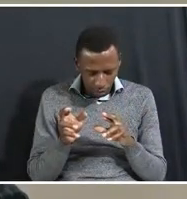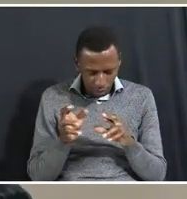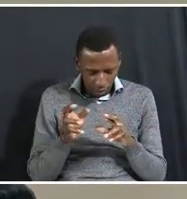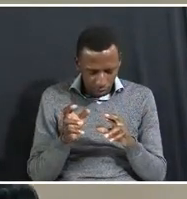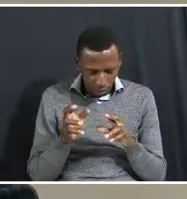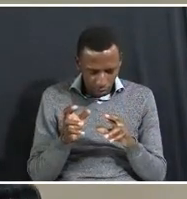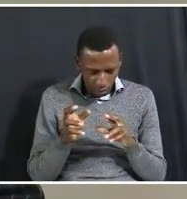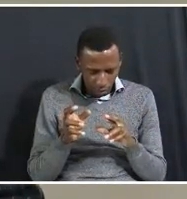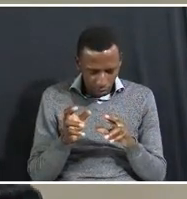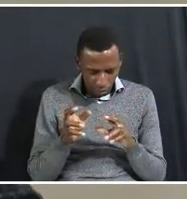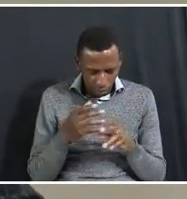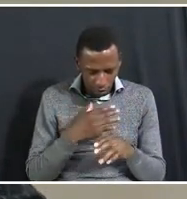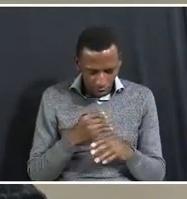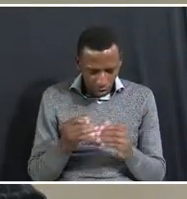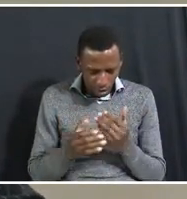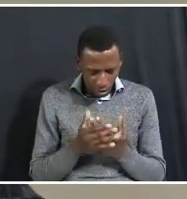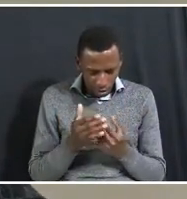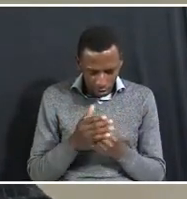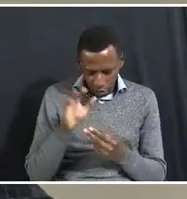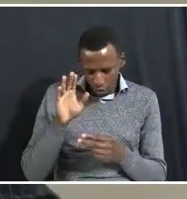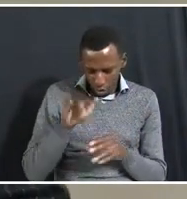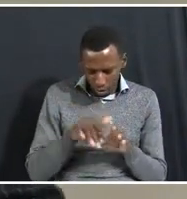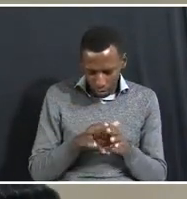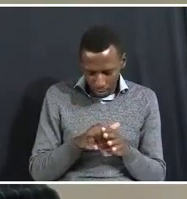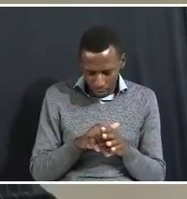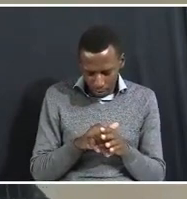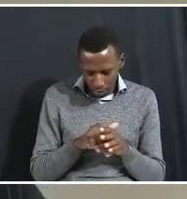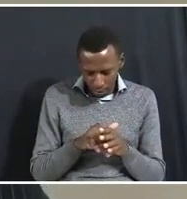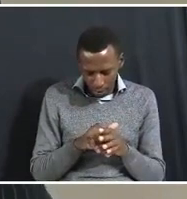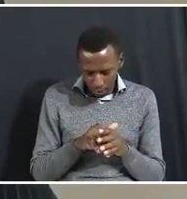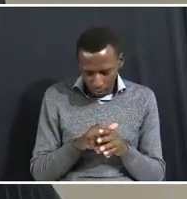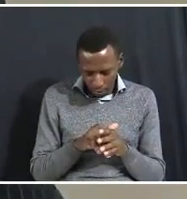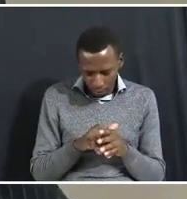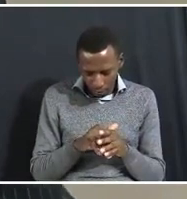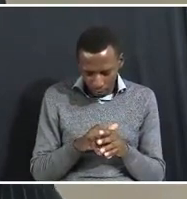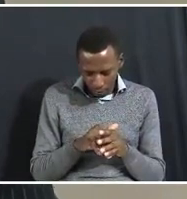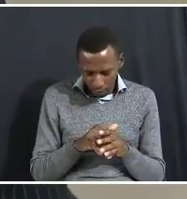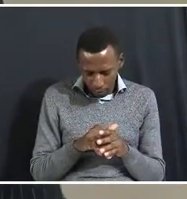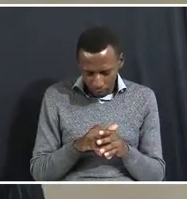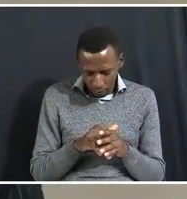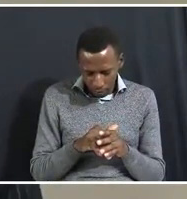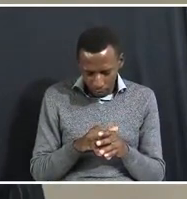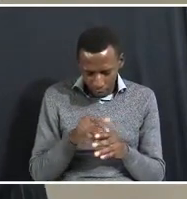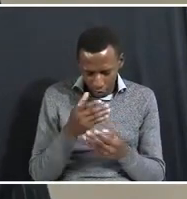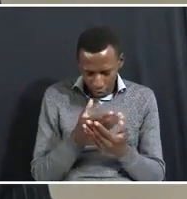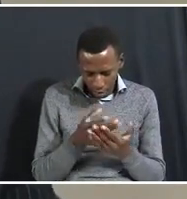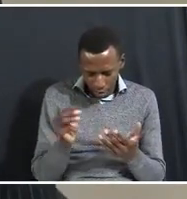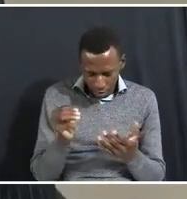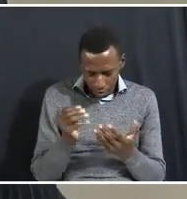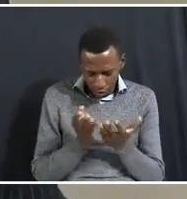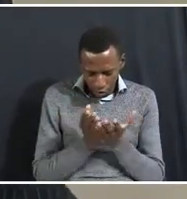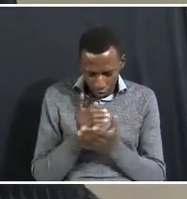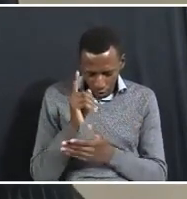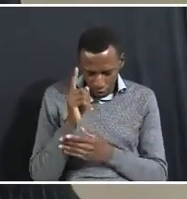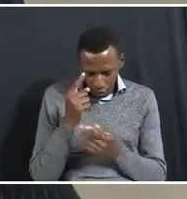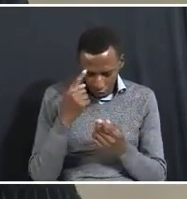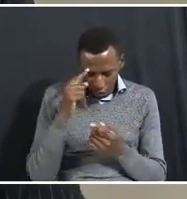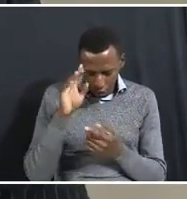clarity and nurture your members and bring them closer to you so that they can serve you to your